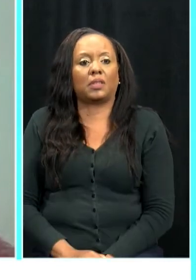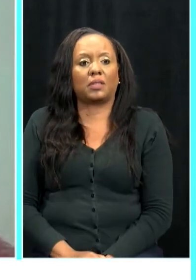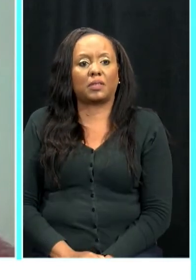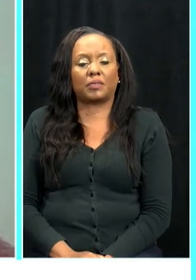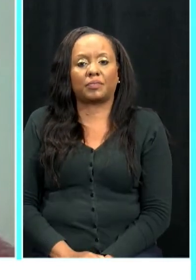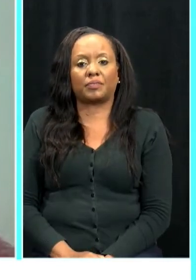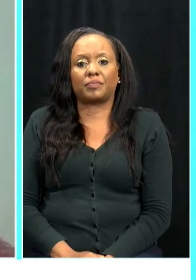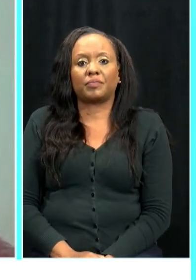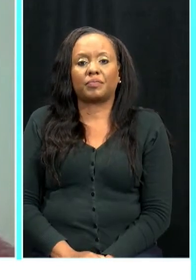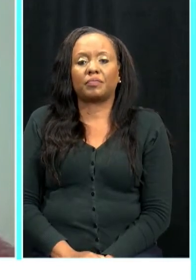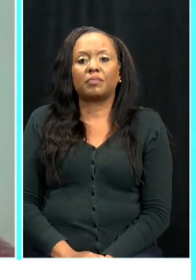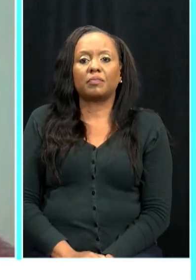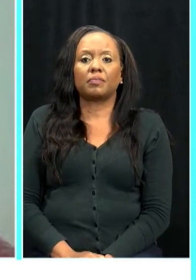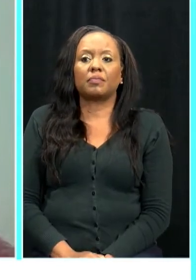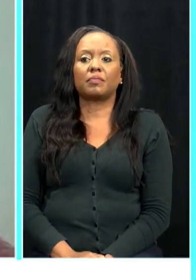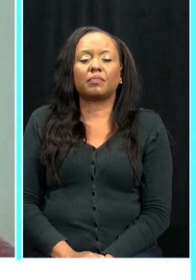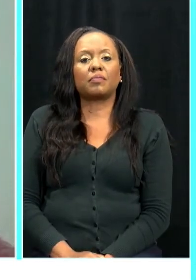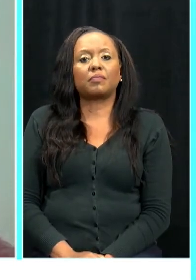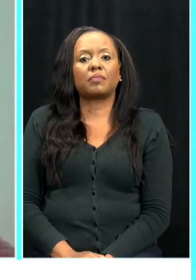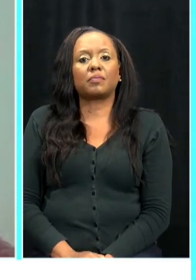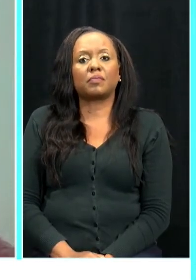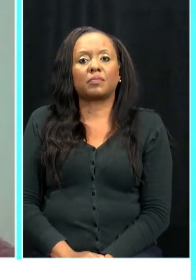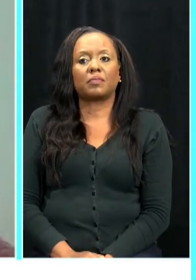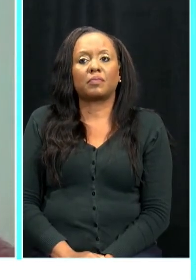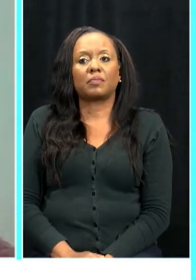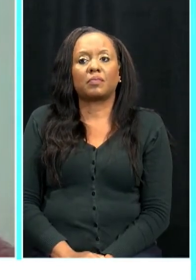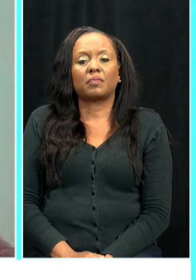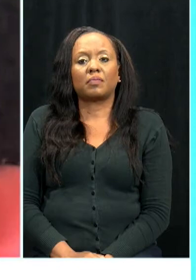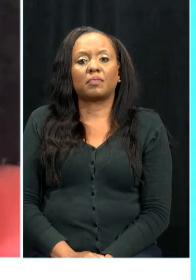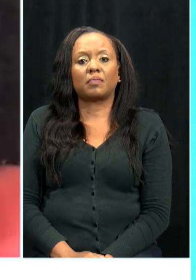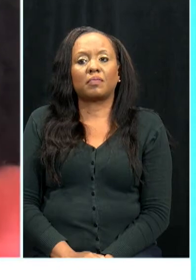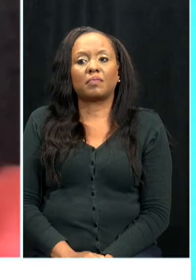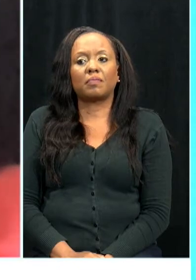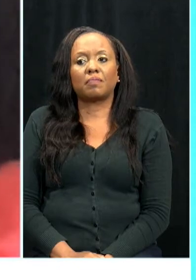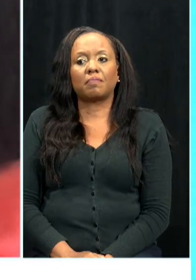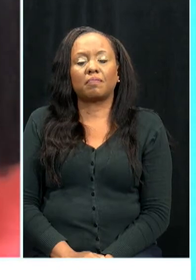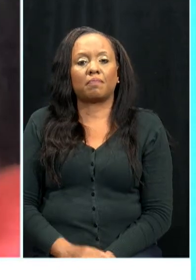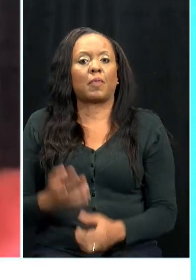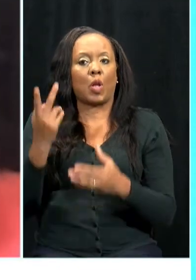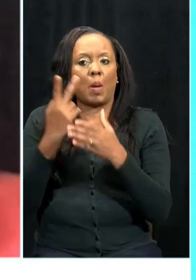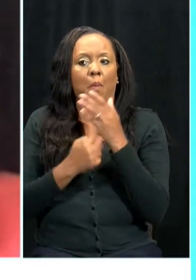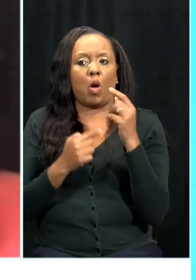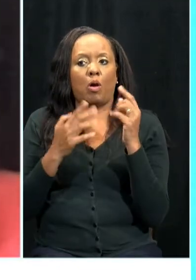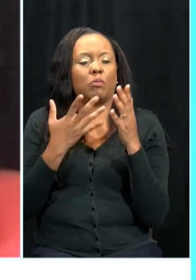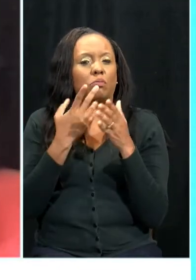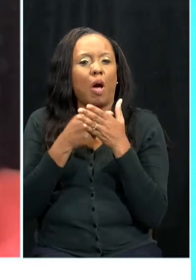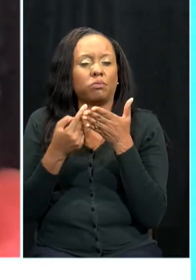Exactly. I was an But why don't we an put something election. in place Just a and it minute, will please. take the two I was an years? And why election don't we have observer.